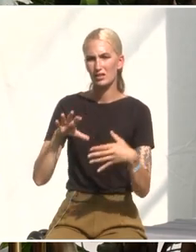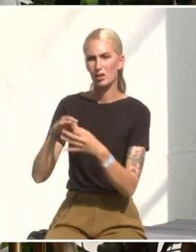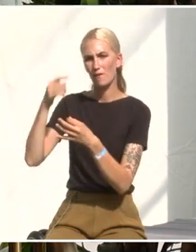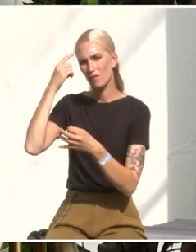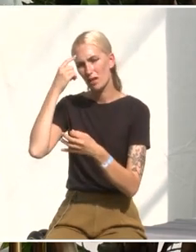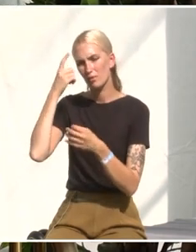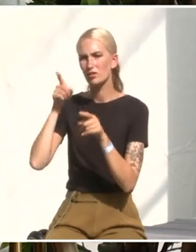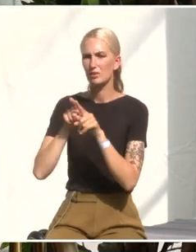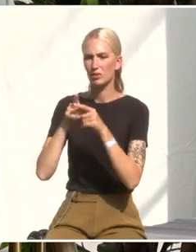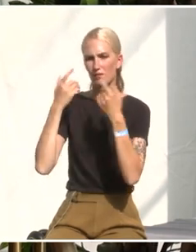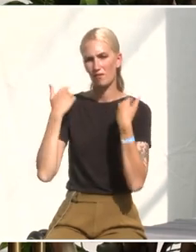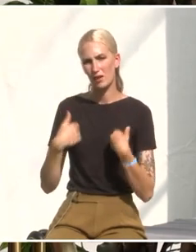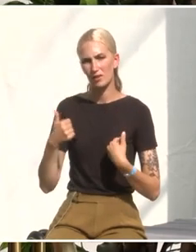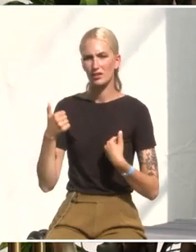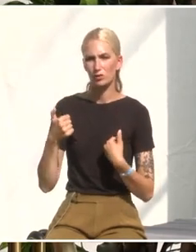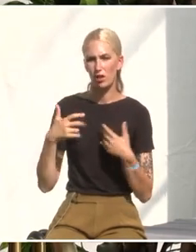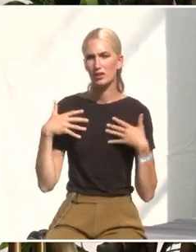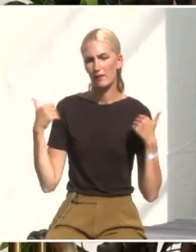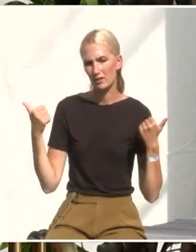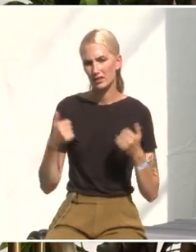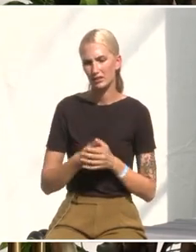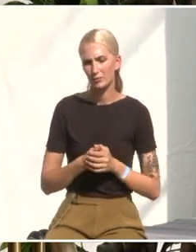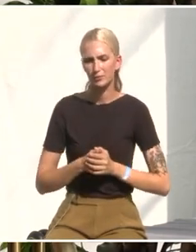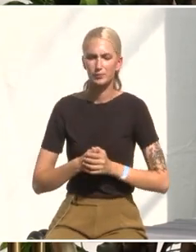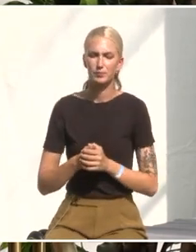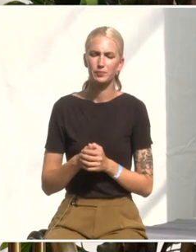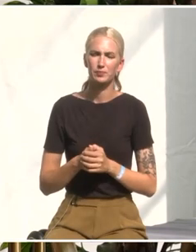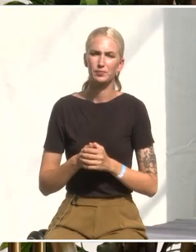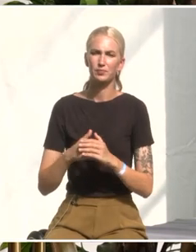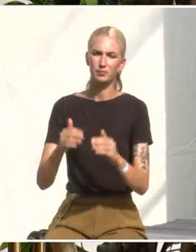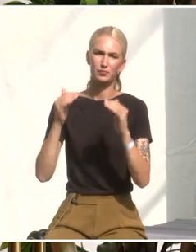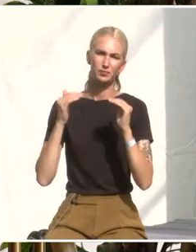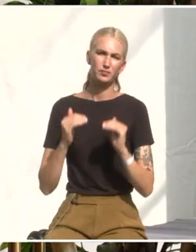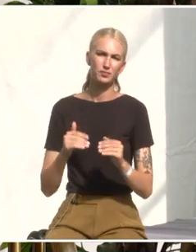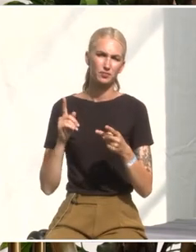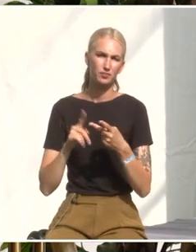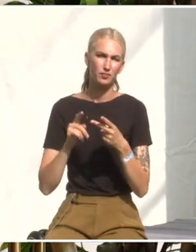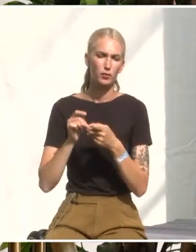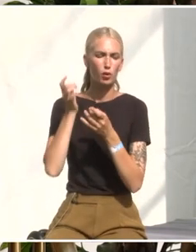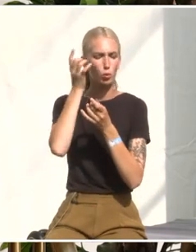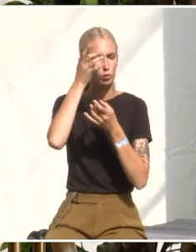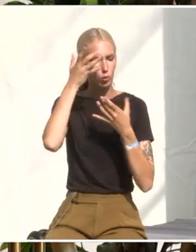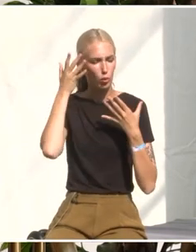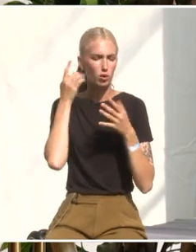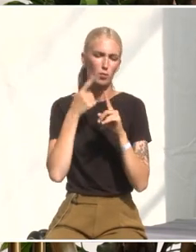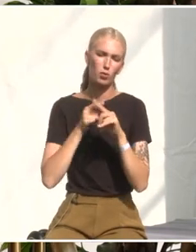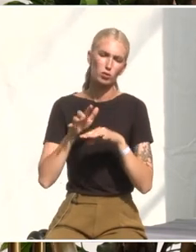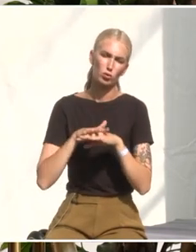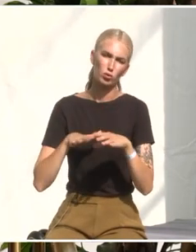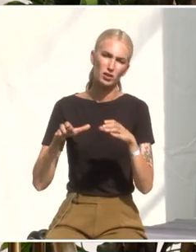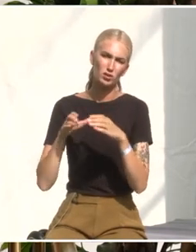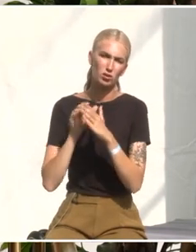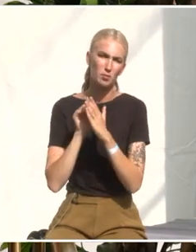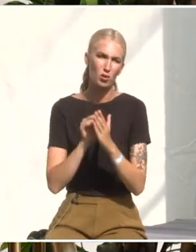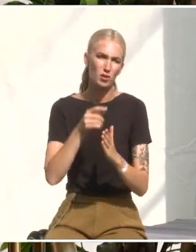but also to physical and sexual health. We'll try to discuss cultural and societal factors